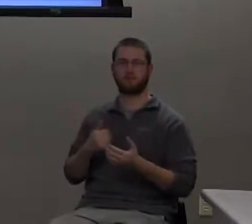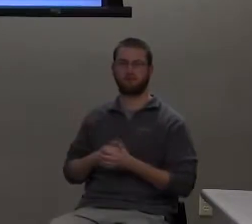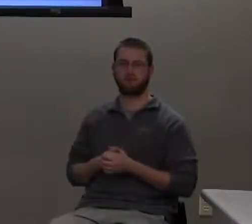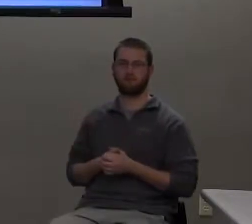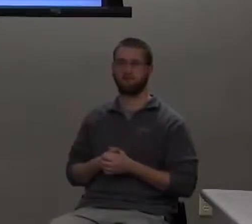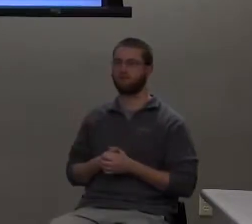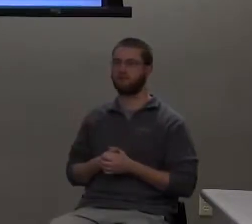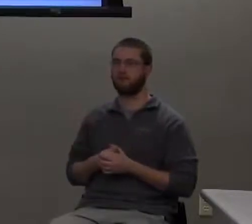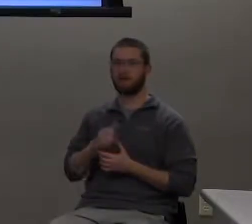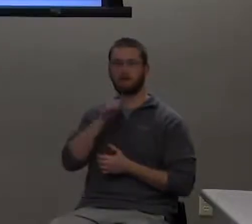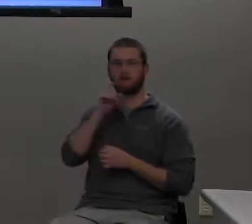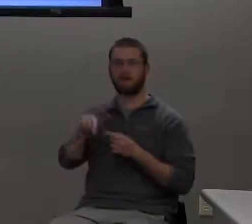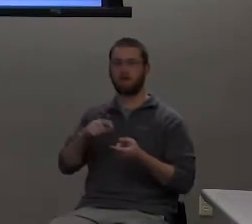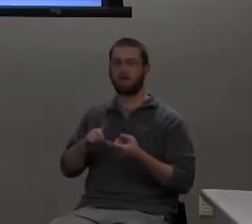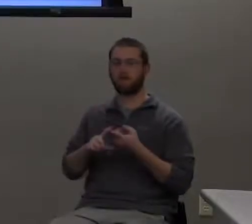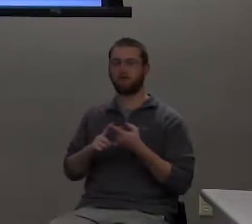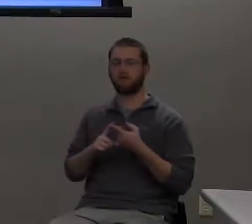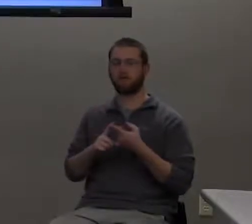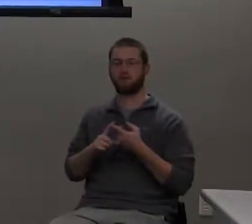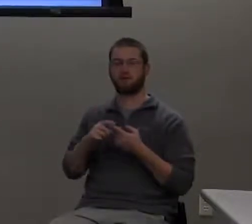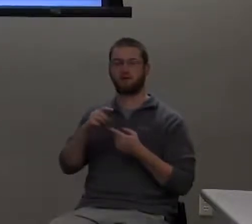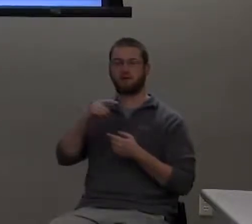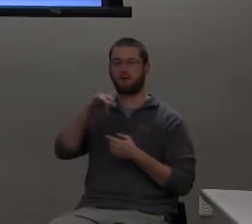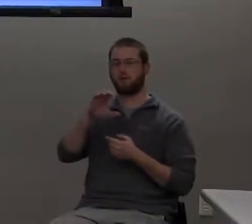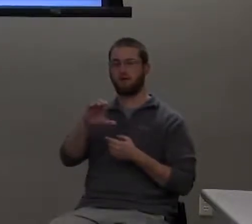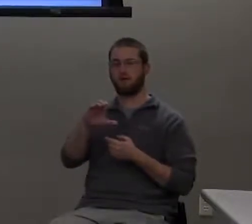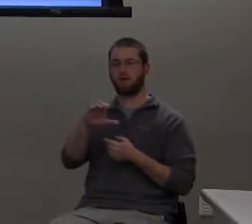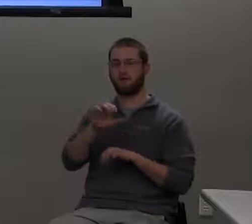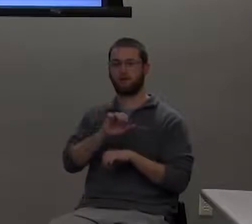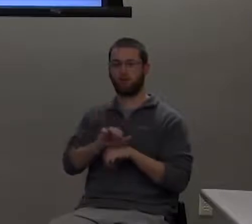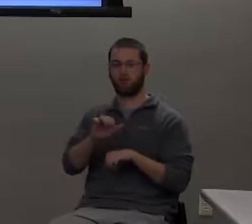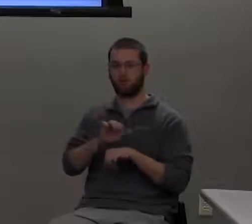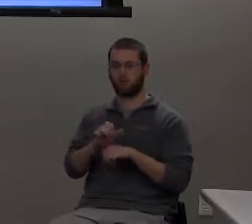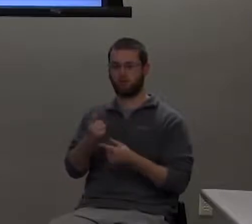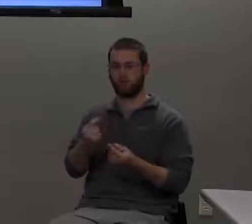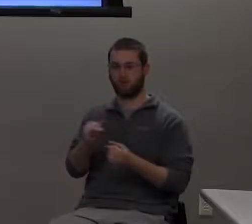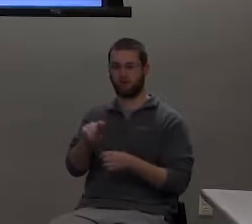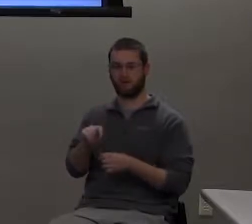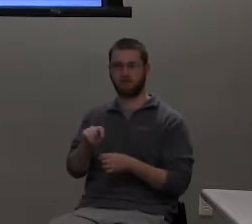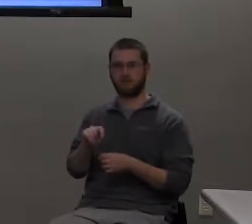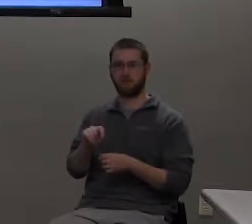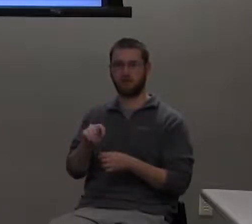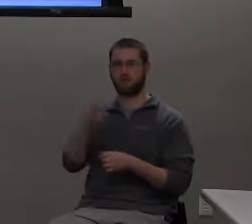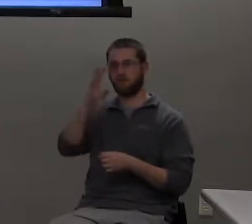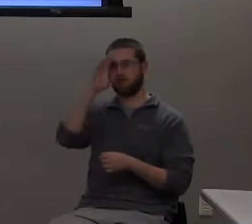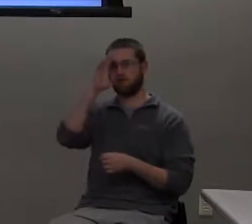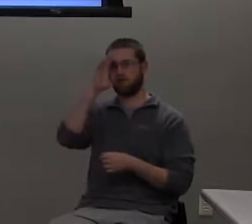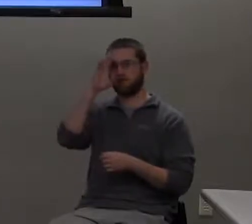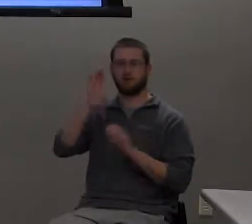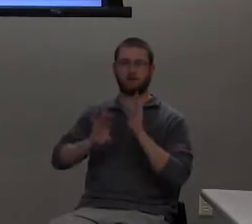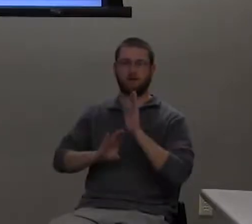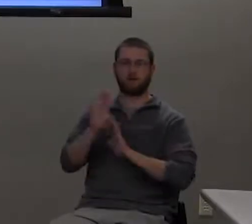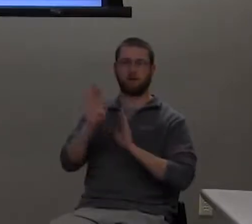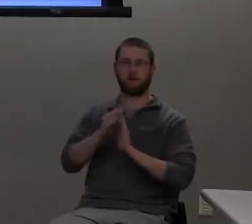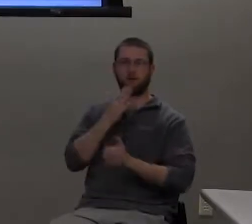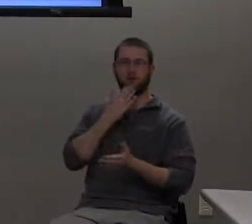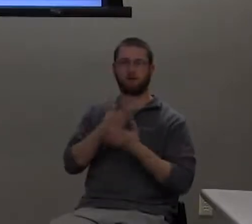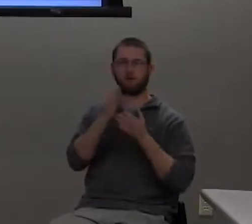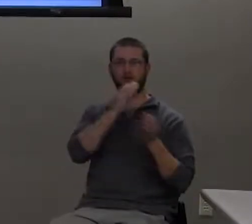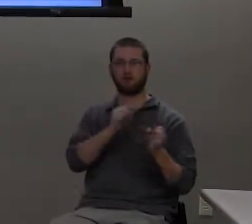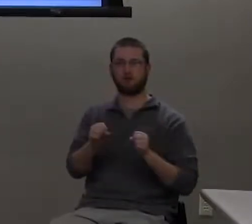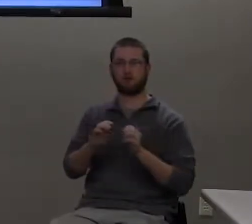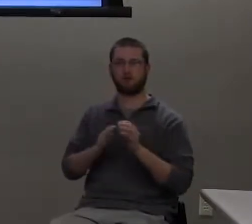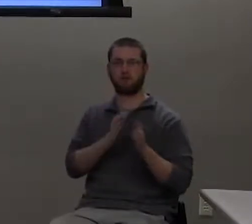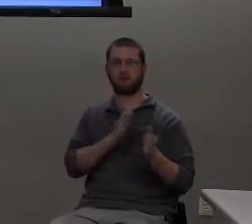move forward. This is not about the public sector doing it. It's about coming up with a strategic plan of how we can put together the